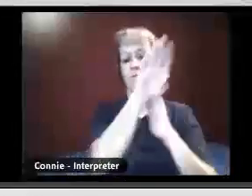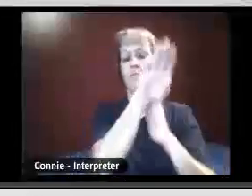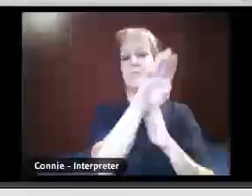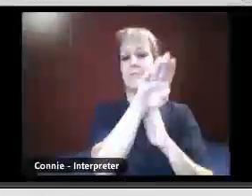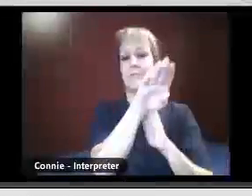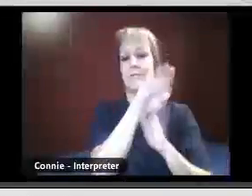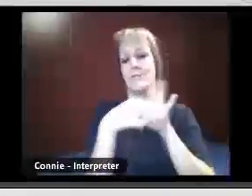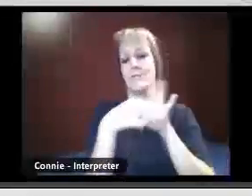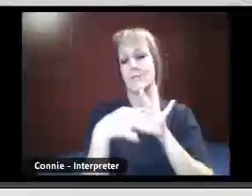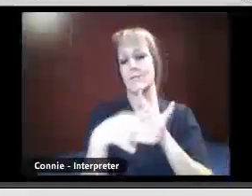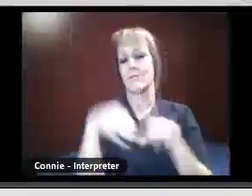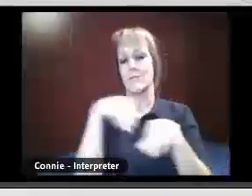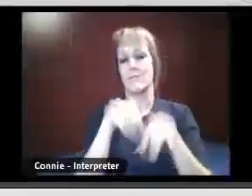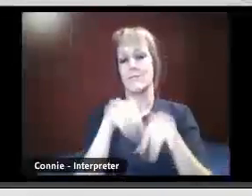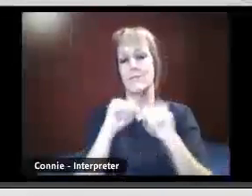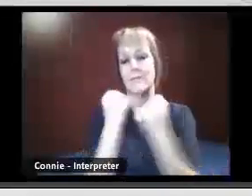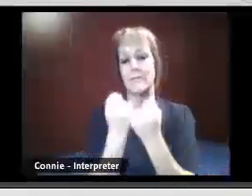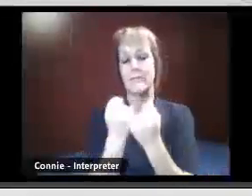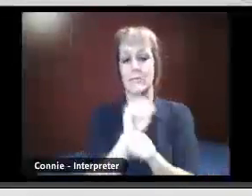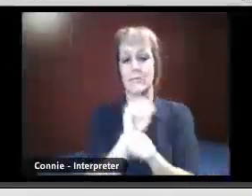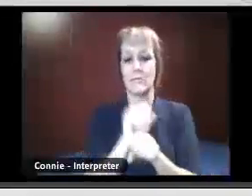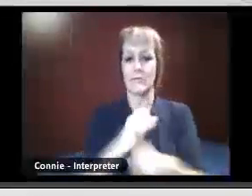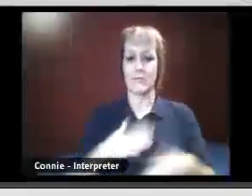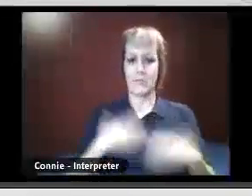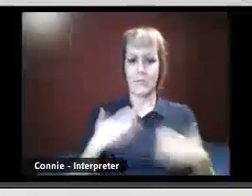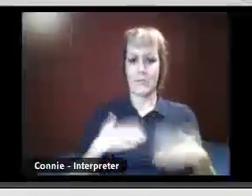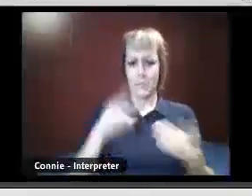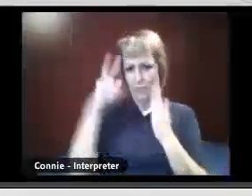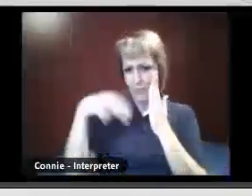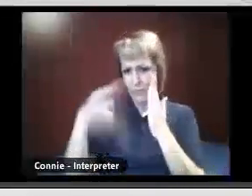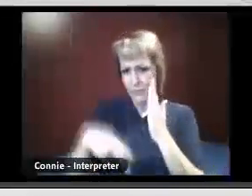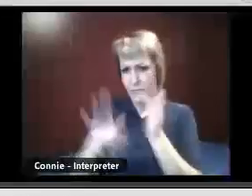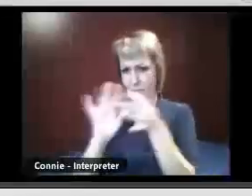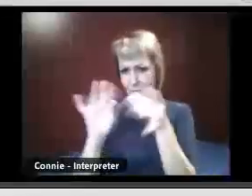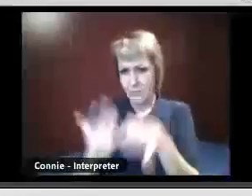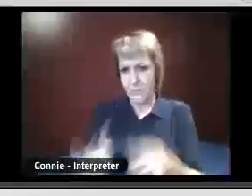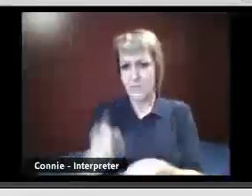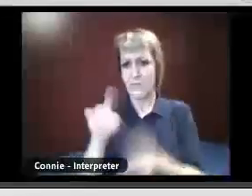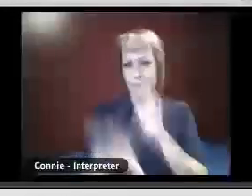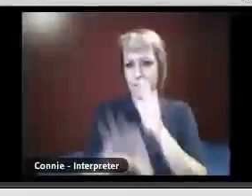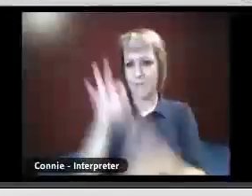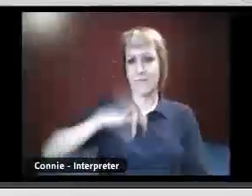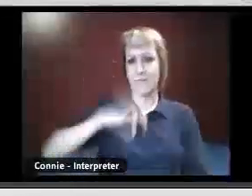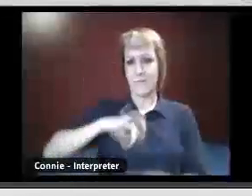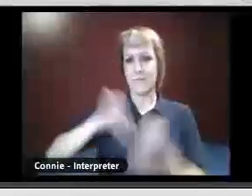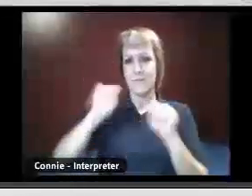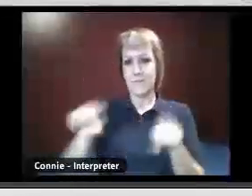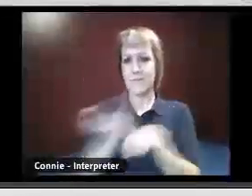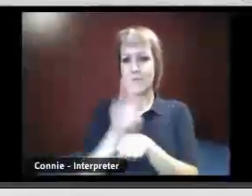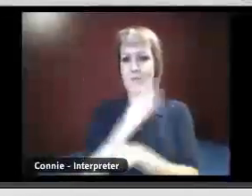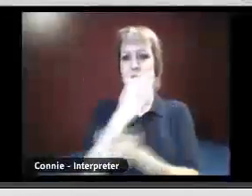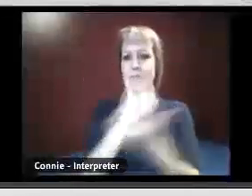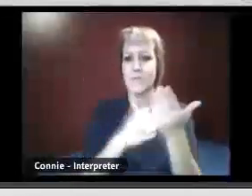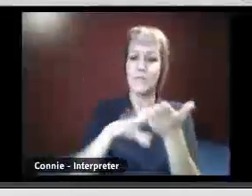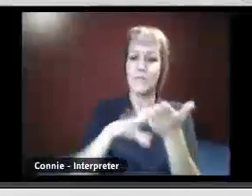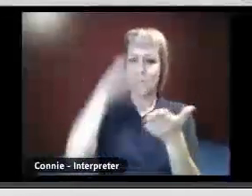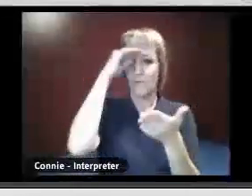the libraries. So I'm so happy to read, right, that you're finding some benefit and actually being able to apply some of the principles that we've been talking